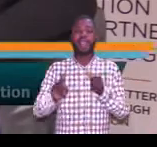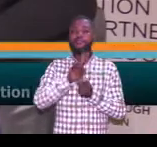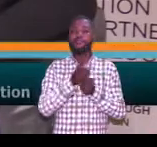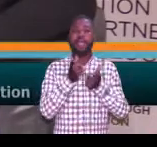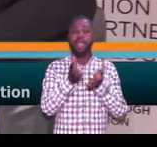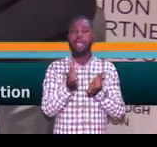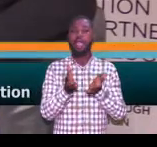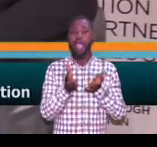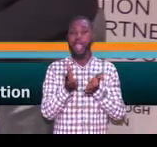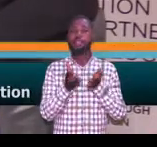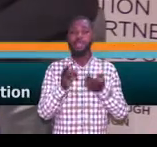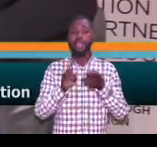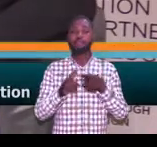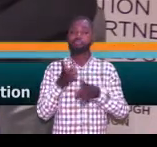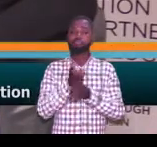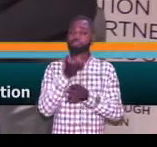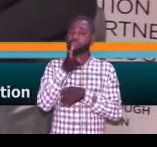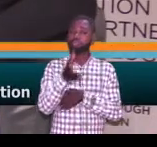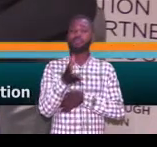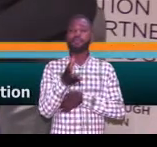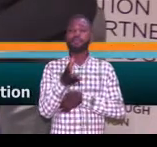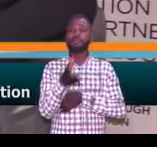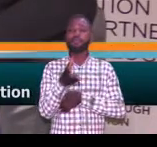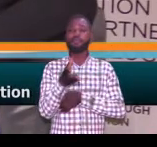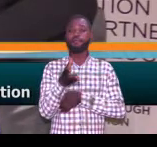everyone aspires to get to.